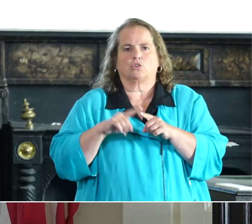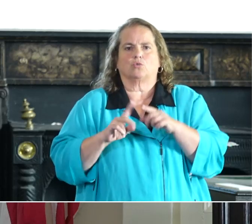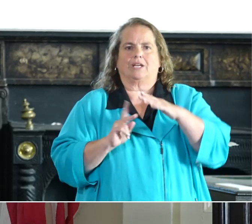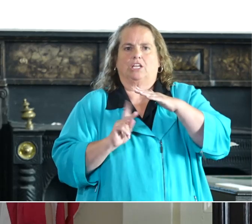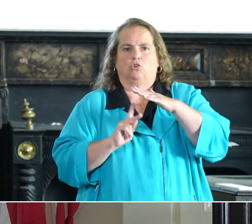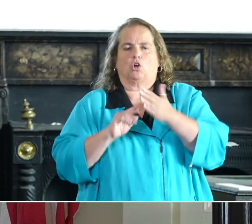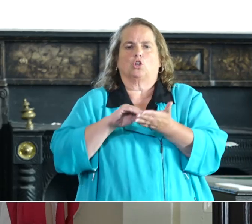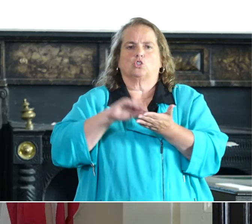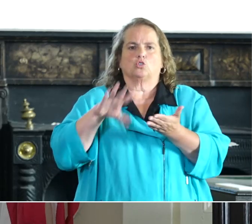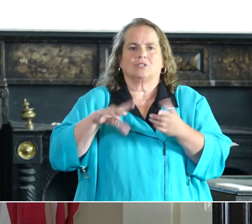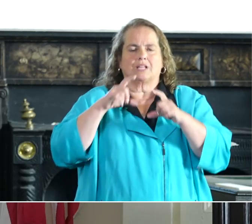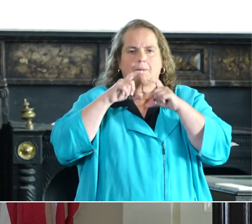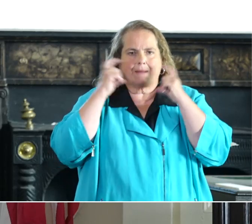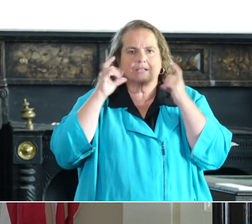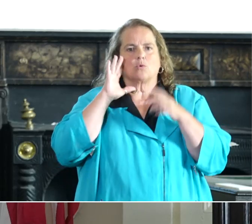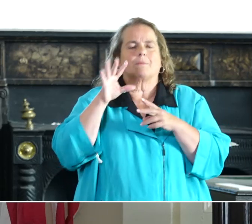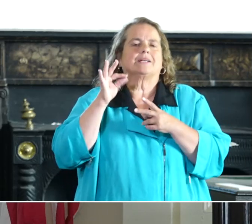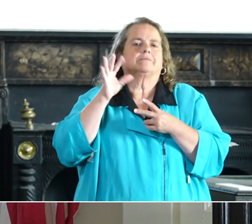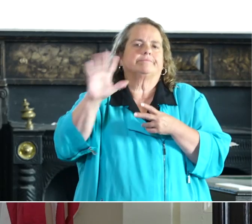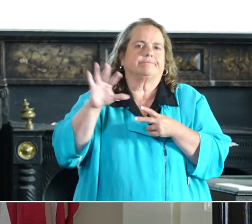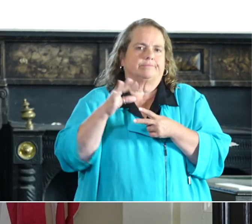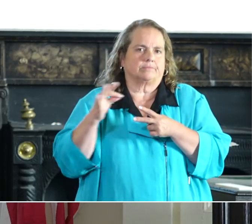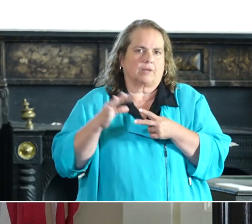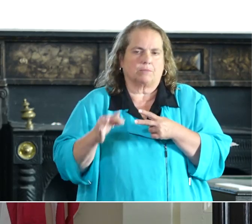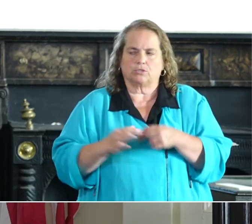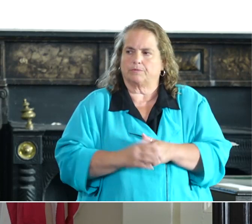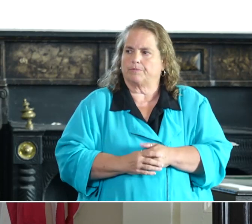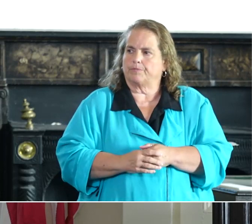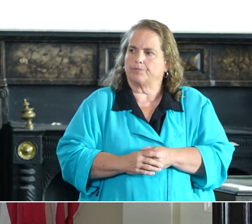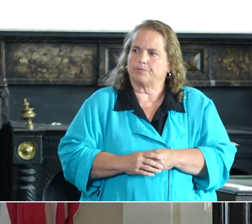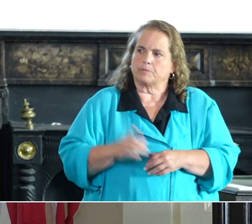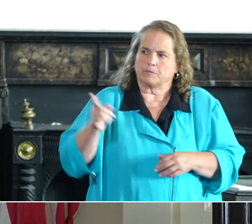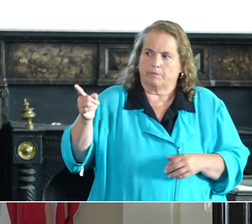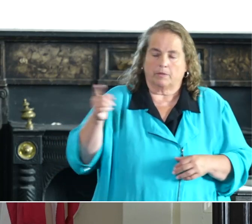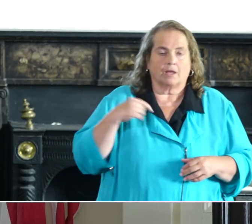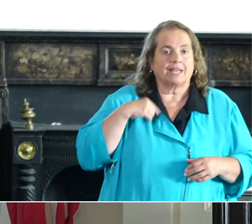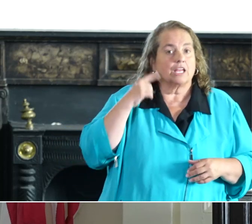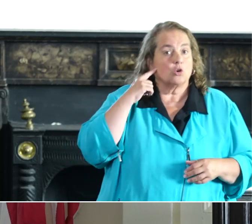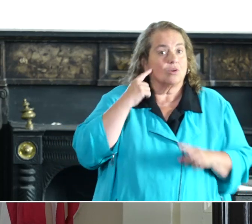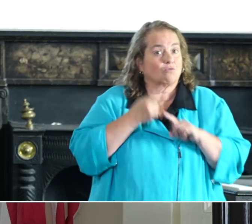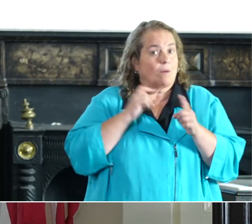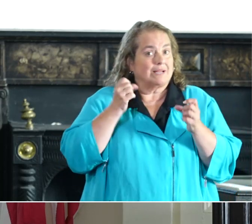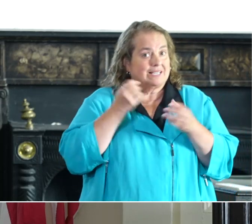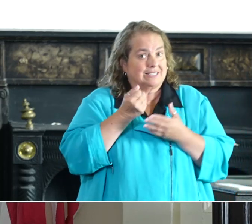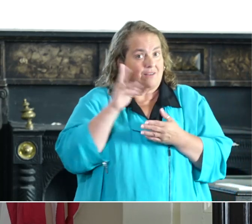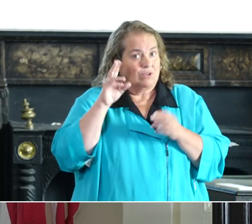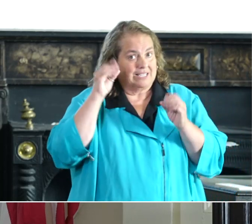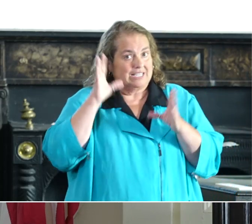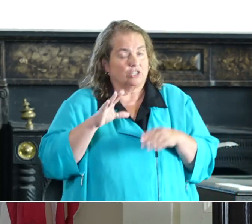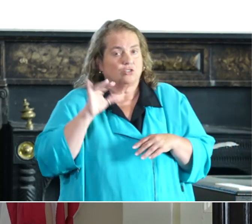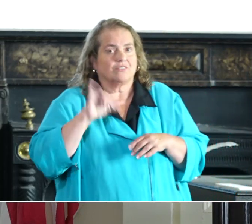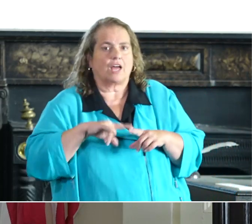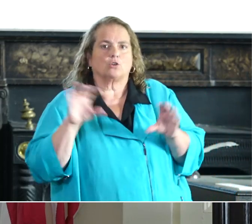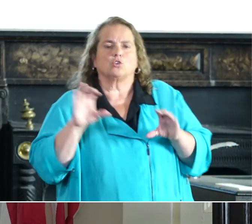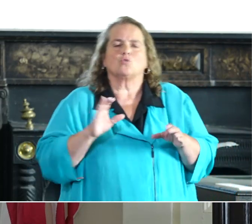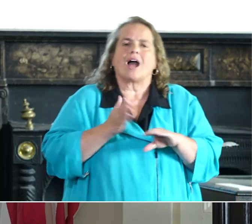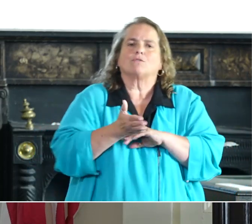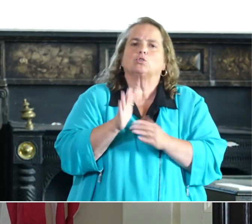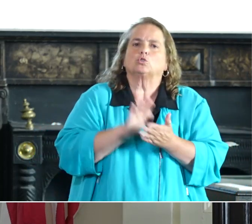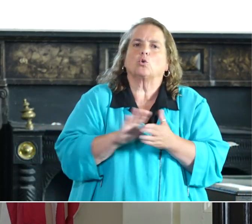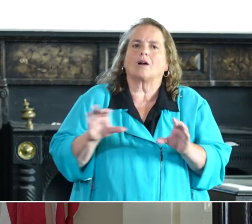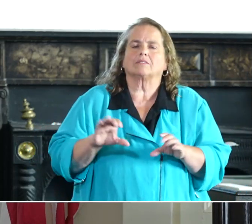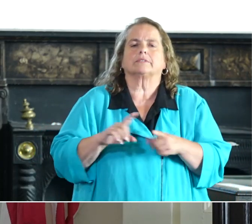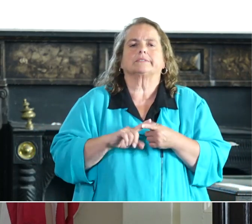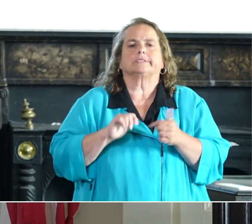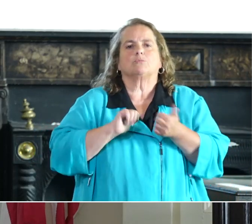kindergarten students. The mask will be optional. I'm already hearing from several teachers who do after-school activities like